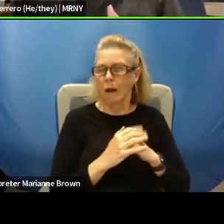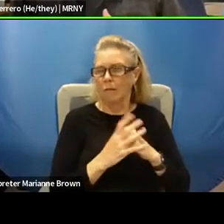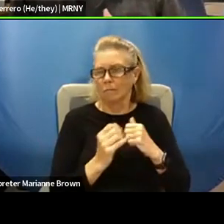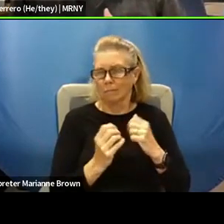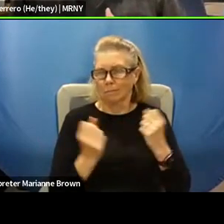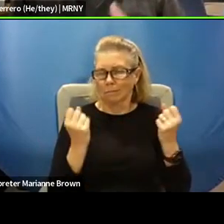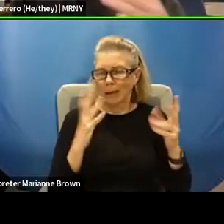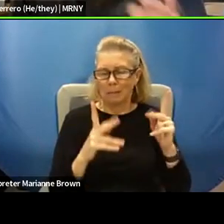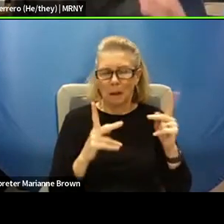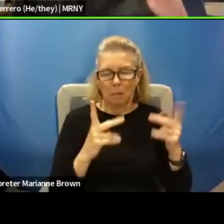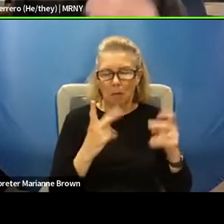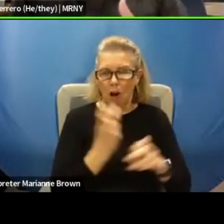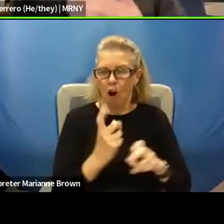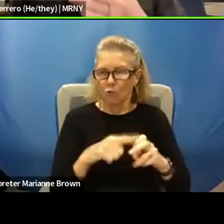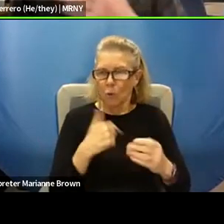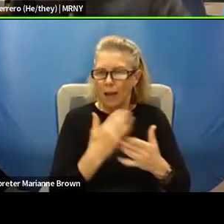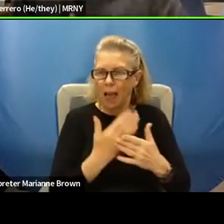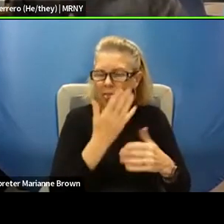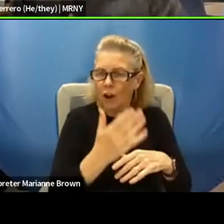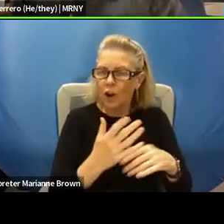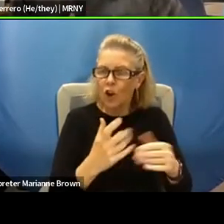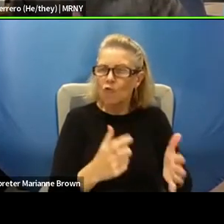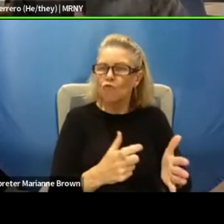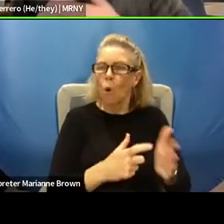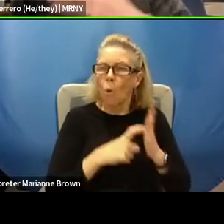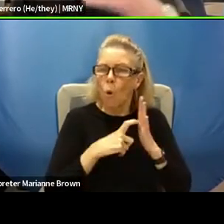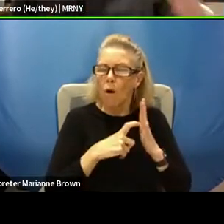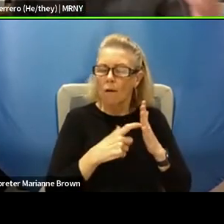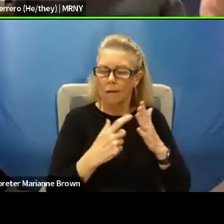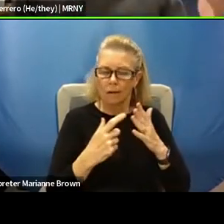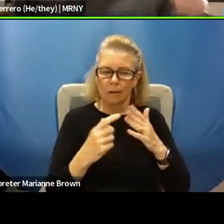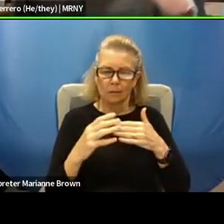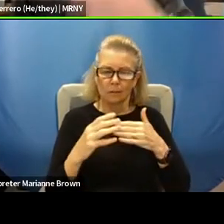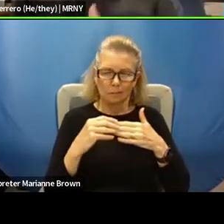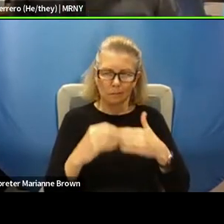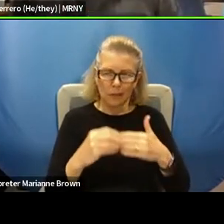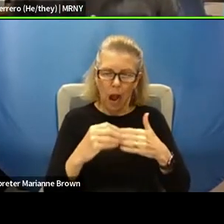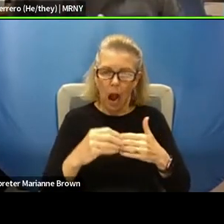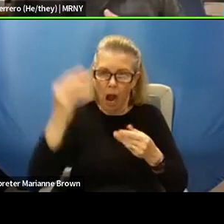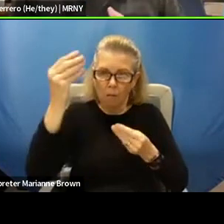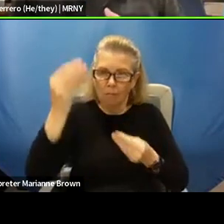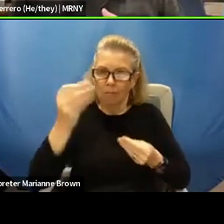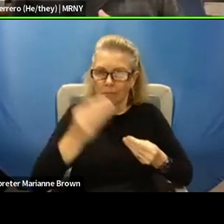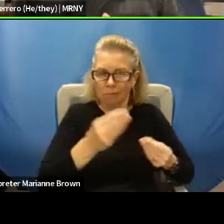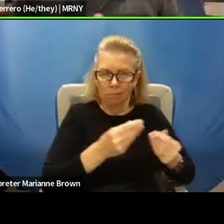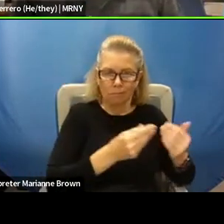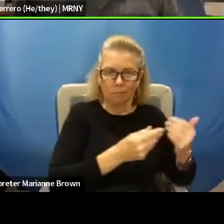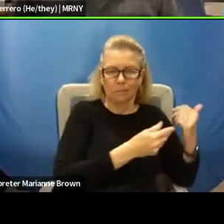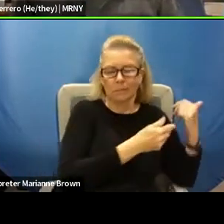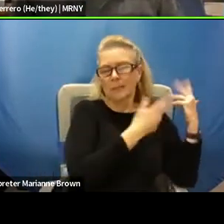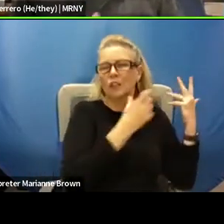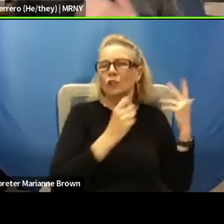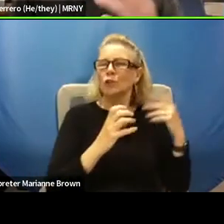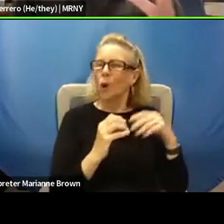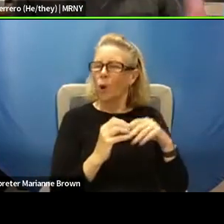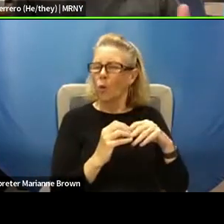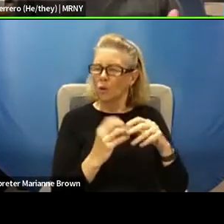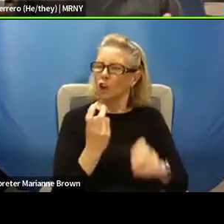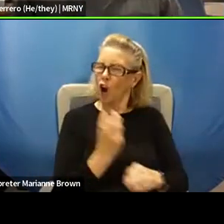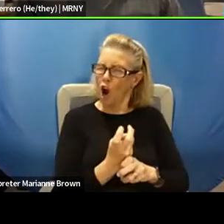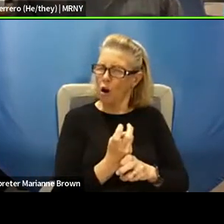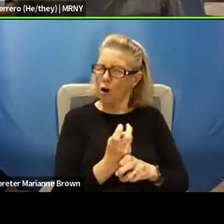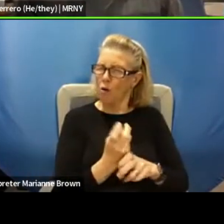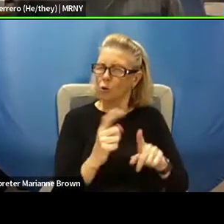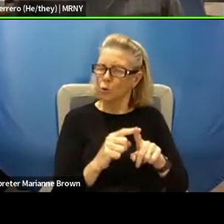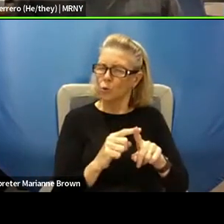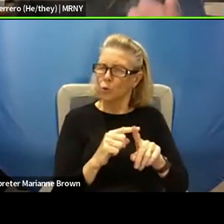It requires like passed down guidance that where only white people have had access to. And so it is hard to